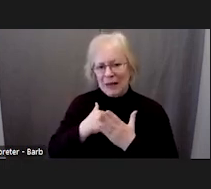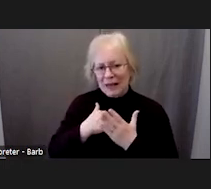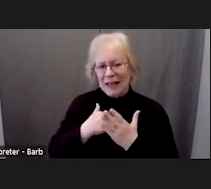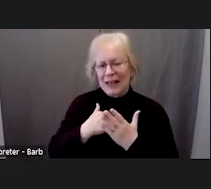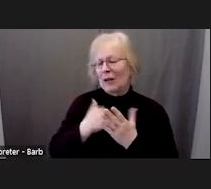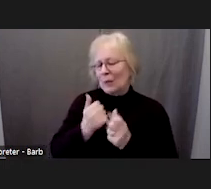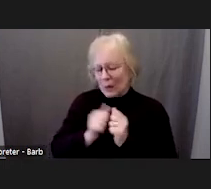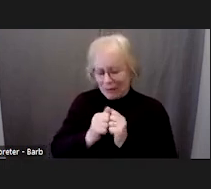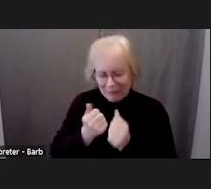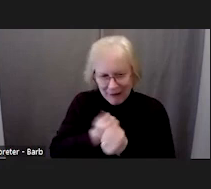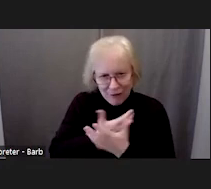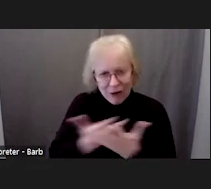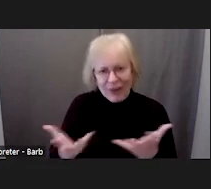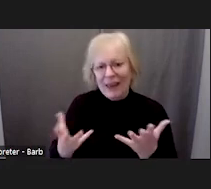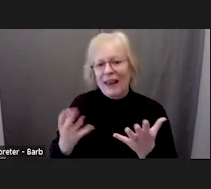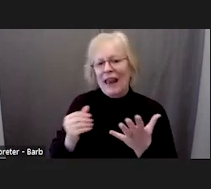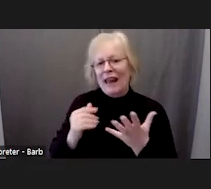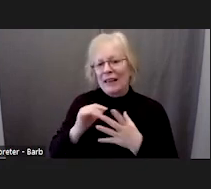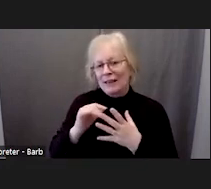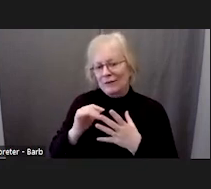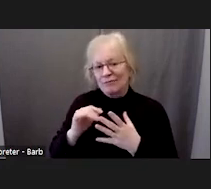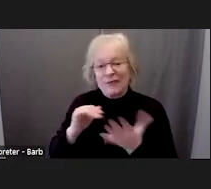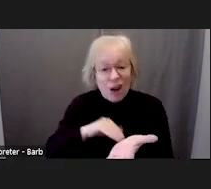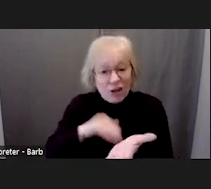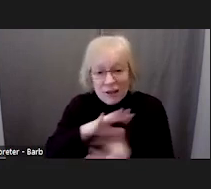else. Okay, thank you.